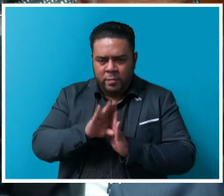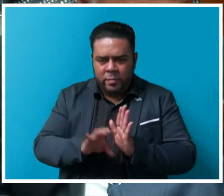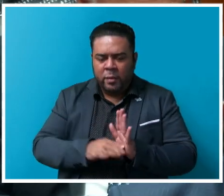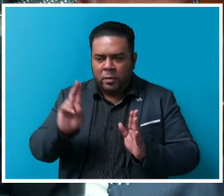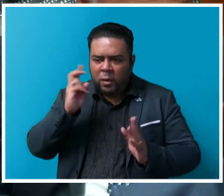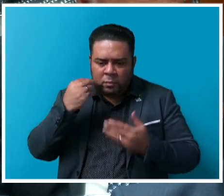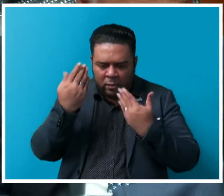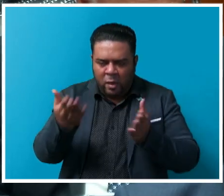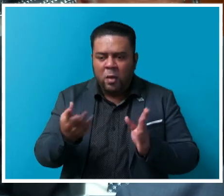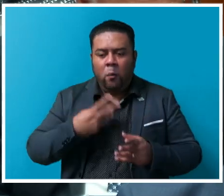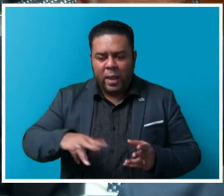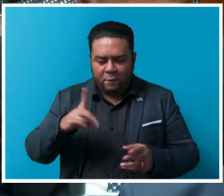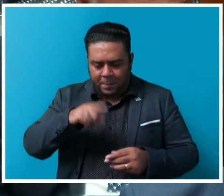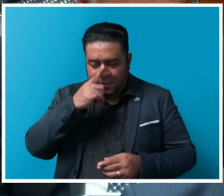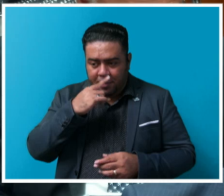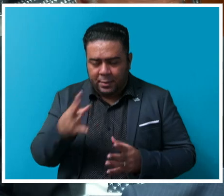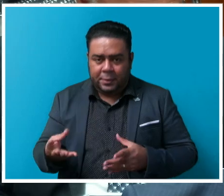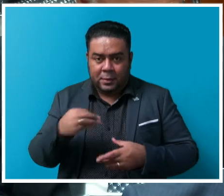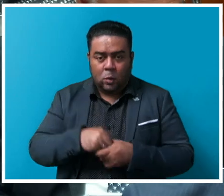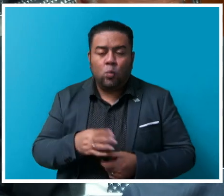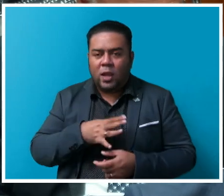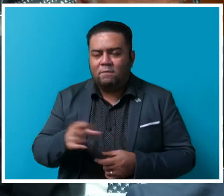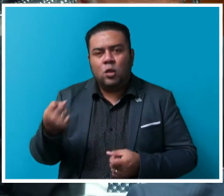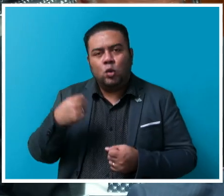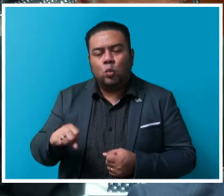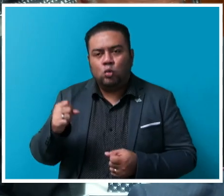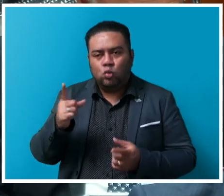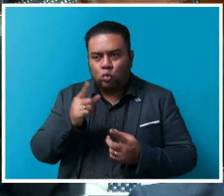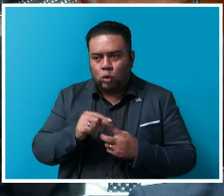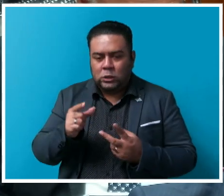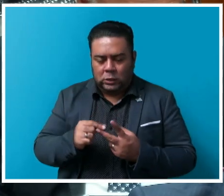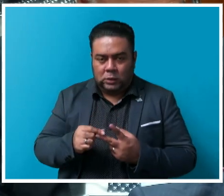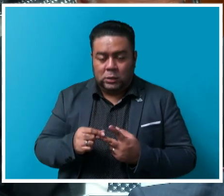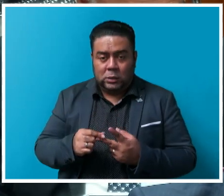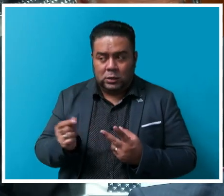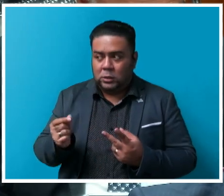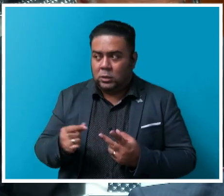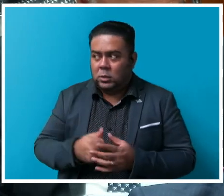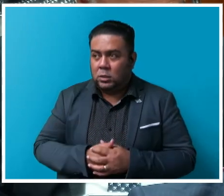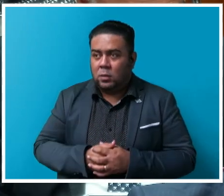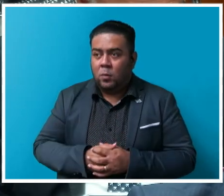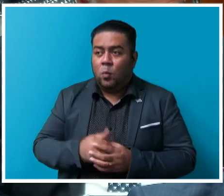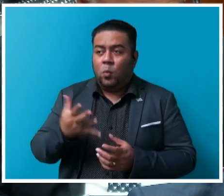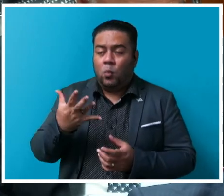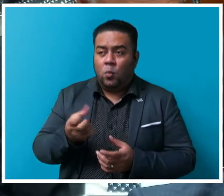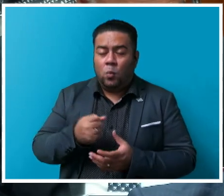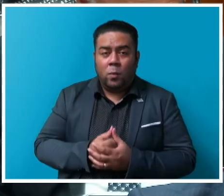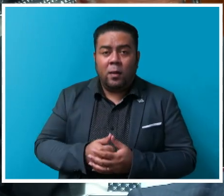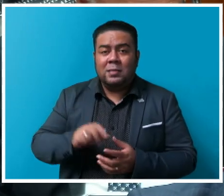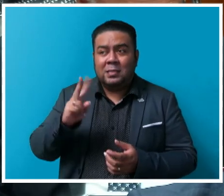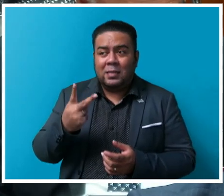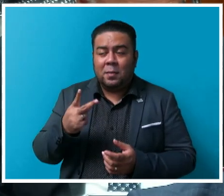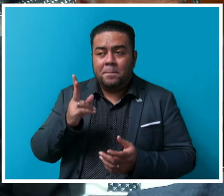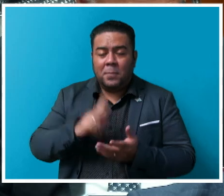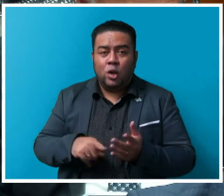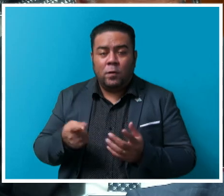people. We have no choice, Honorable Speaker. Before I transition to the second part of my speech, Honorable